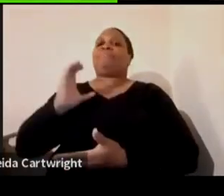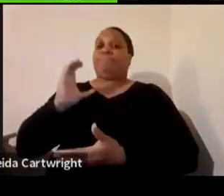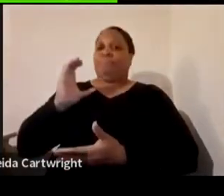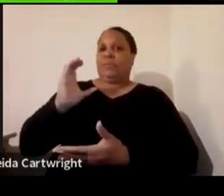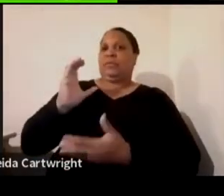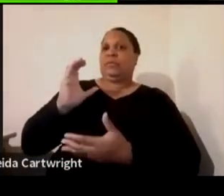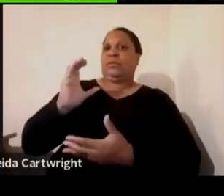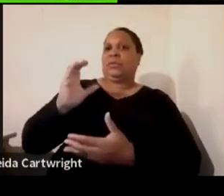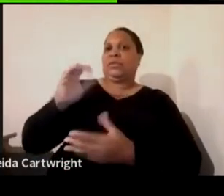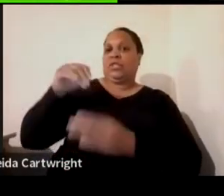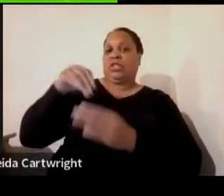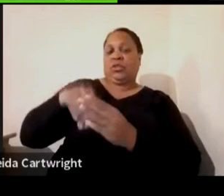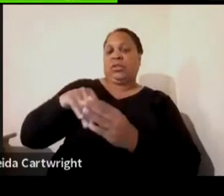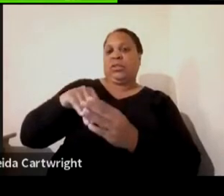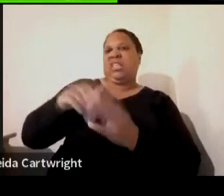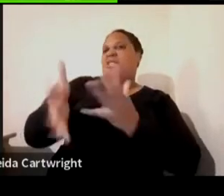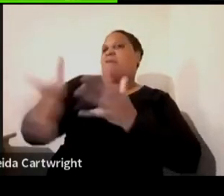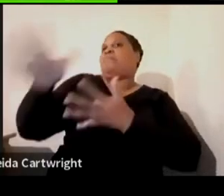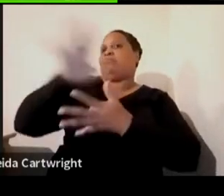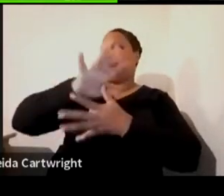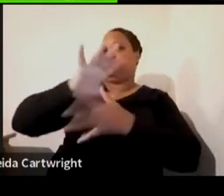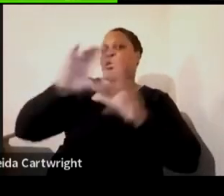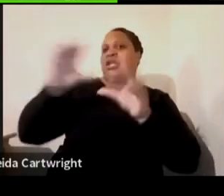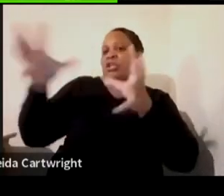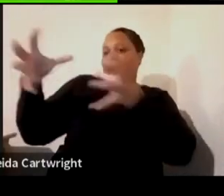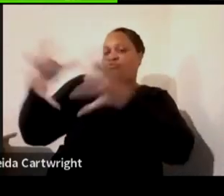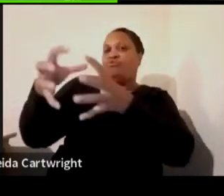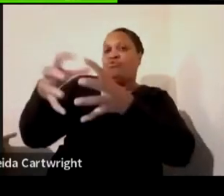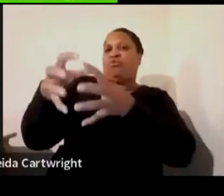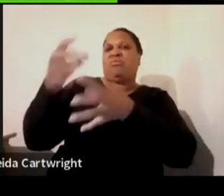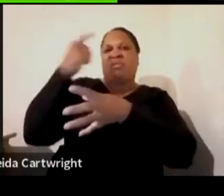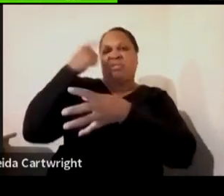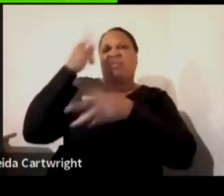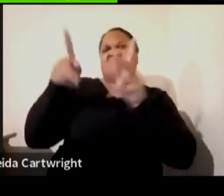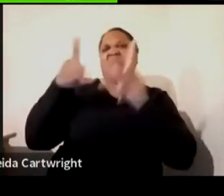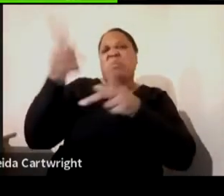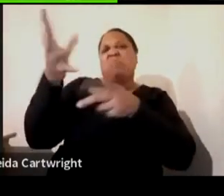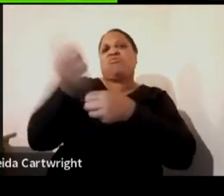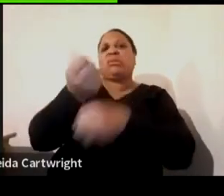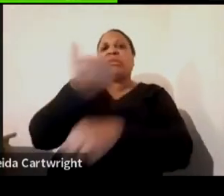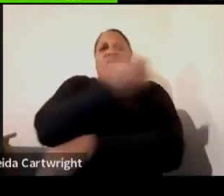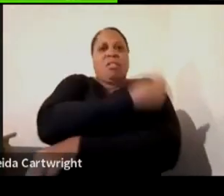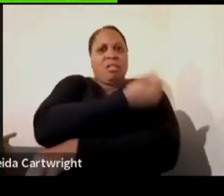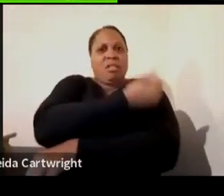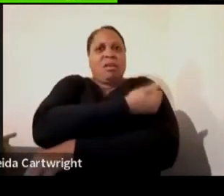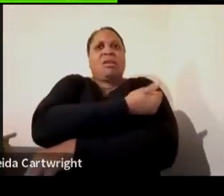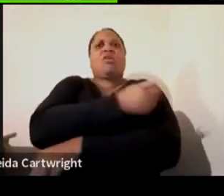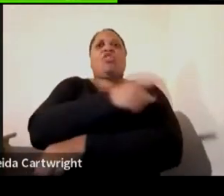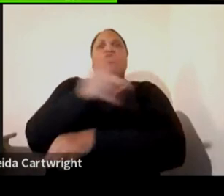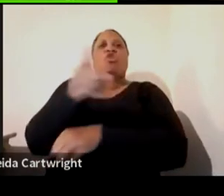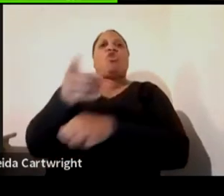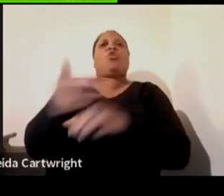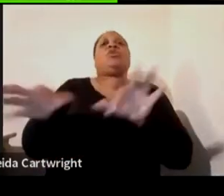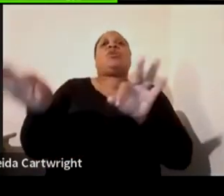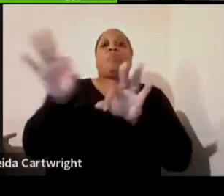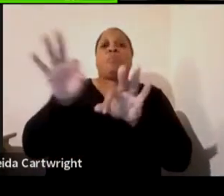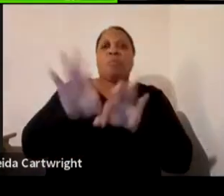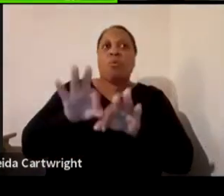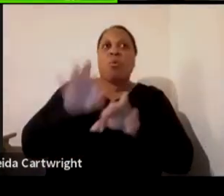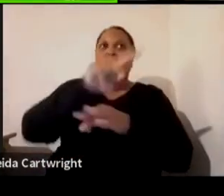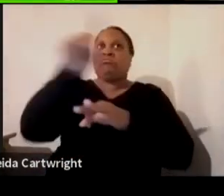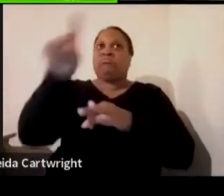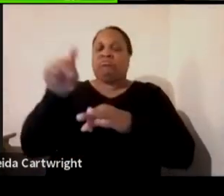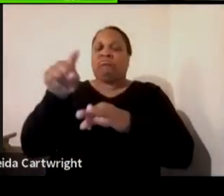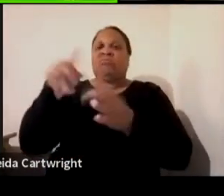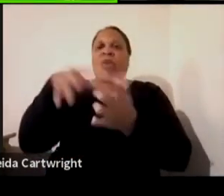priority group. When we think of the persons who are receiving the vaccines, we have those who are important to the continuity of the country, those who are